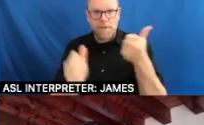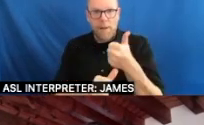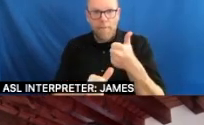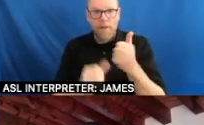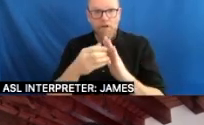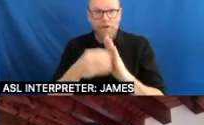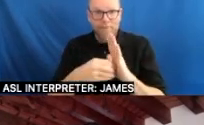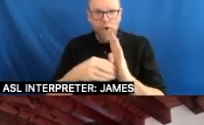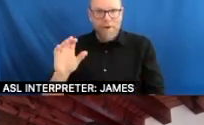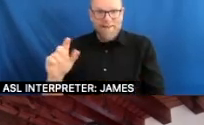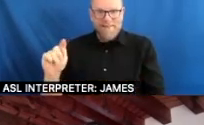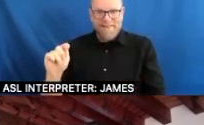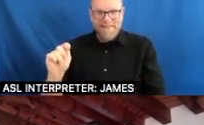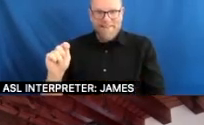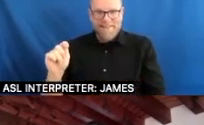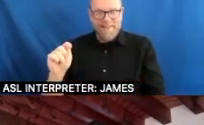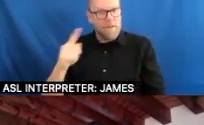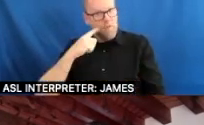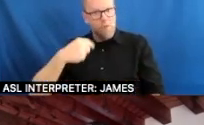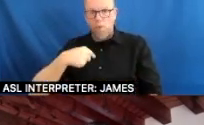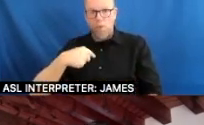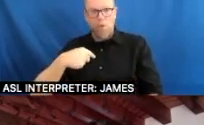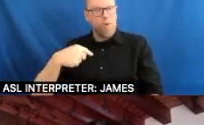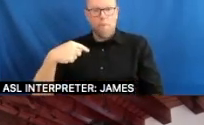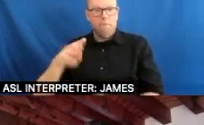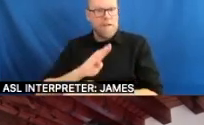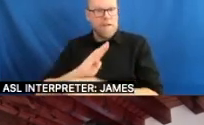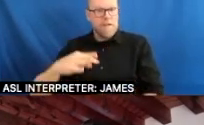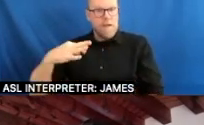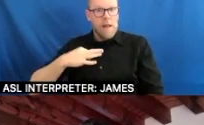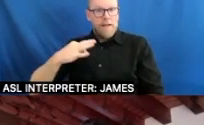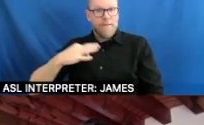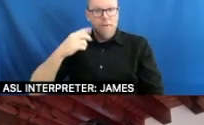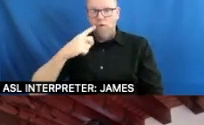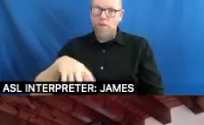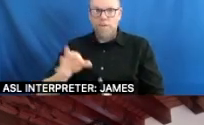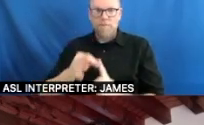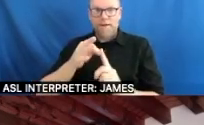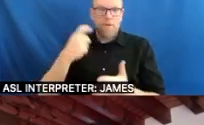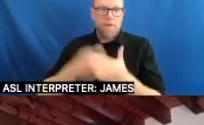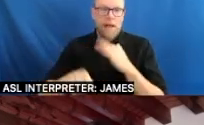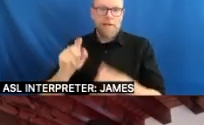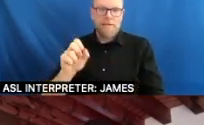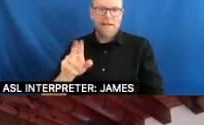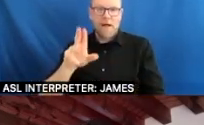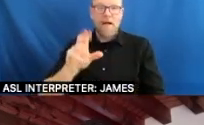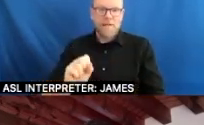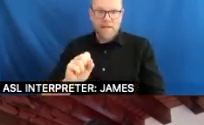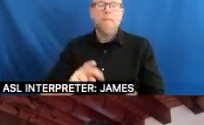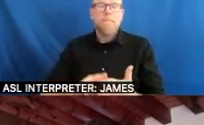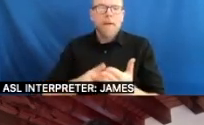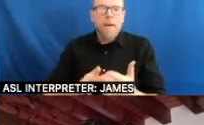to be eligible to uh, get this special tax status, which allows for pass-through